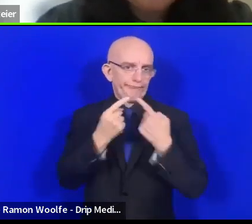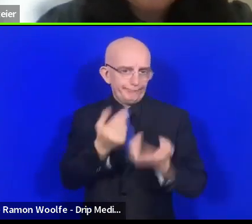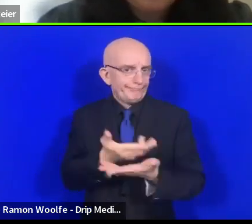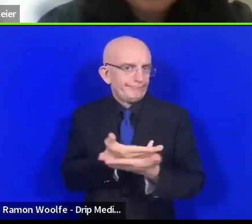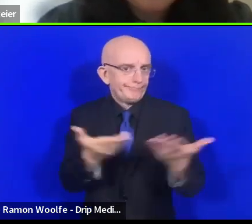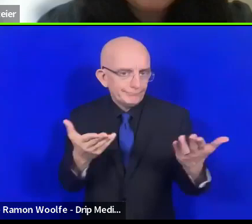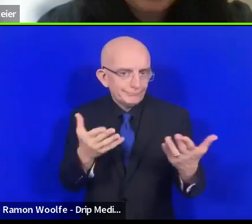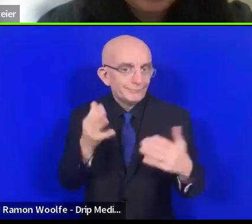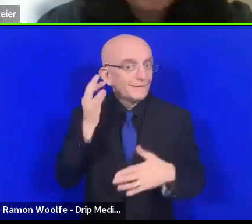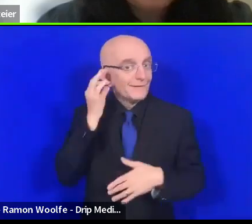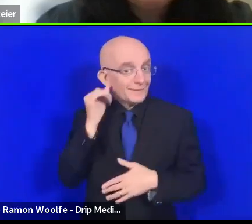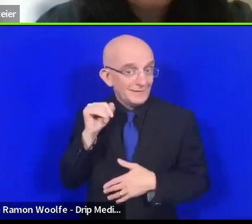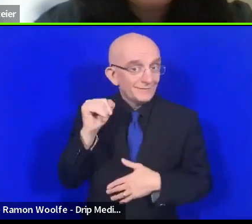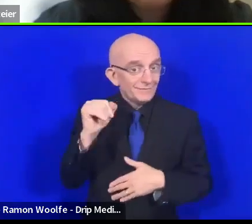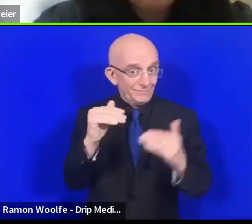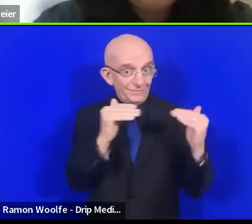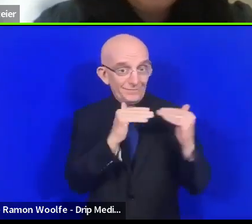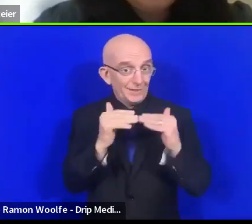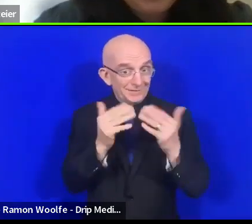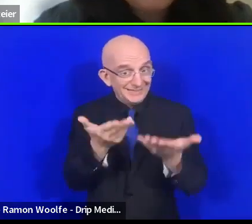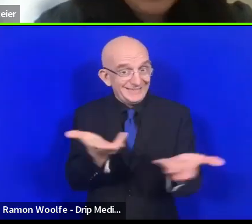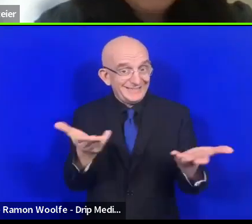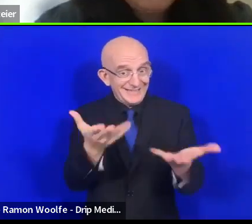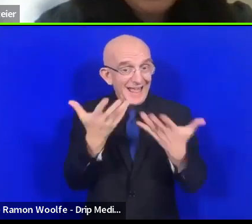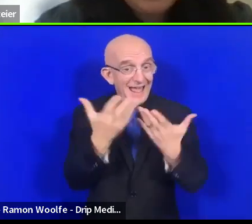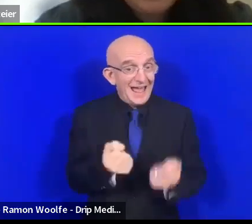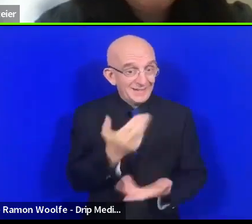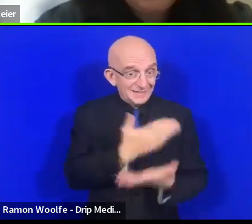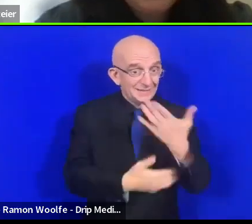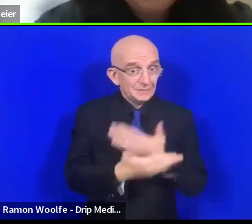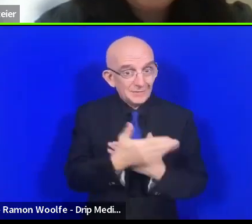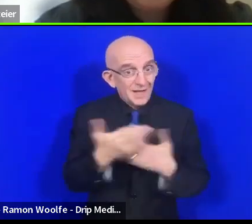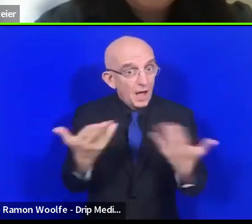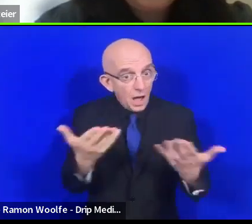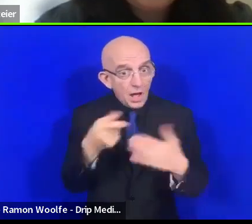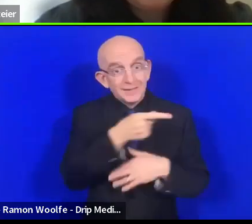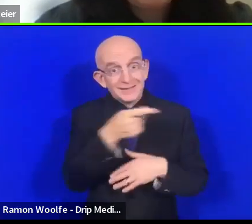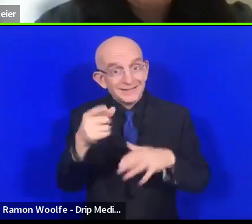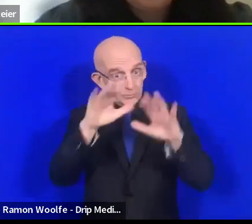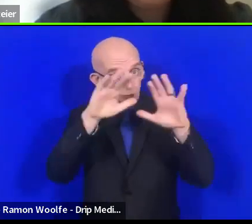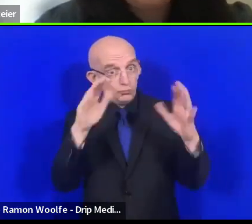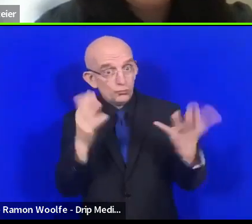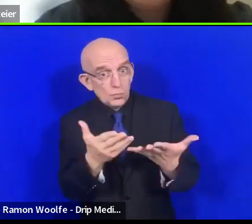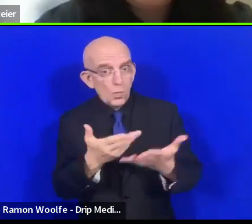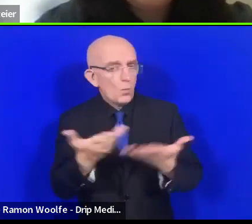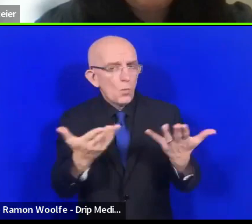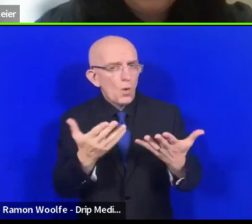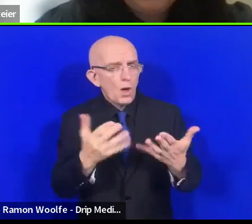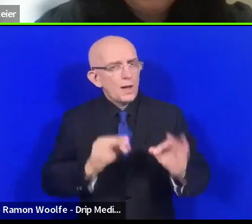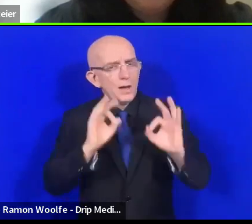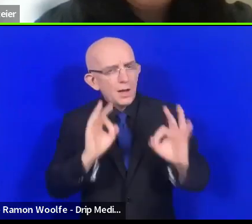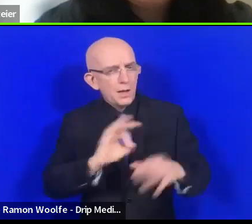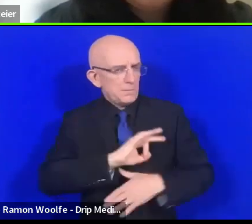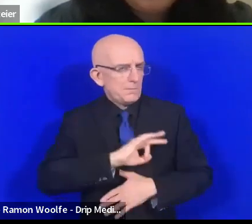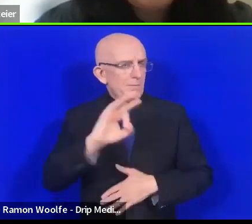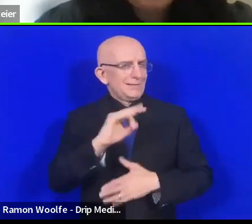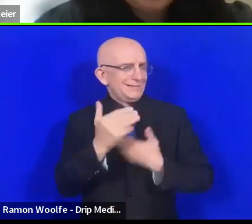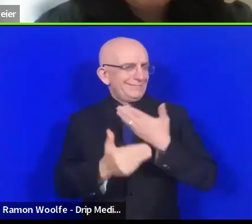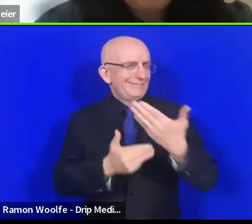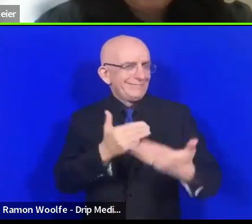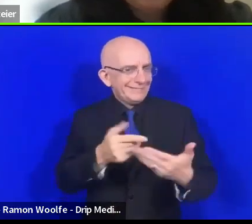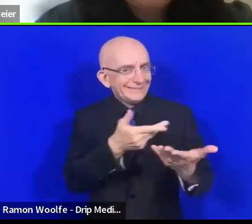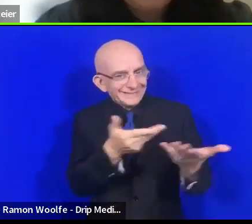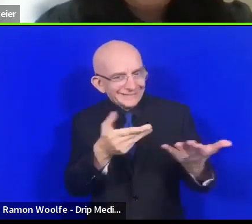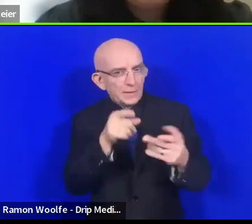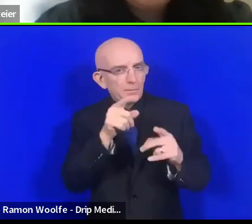the best practices are, but also really in context and in the context of where you're holding that convening, because they can